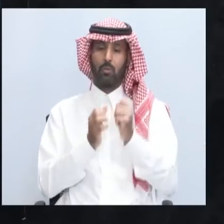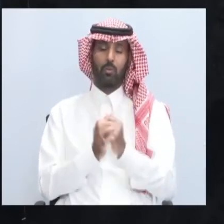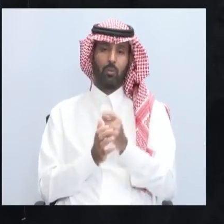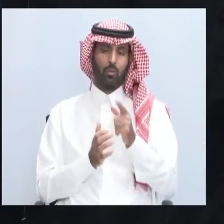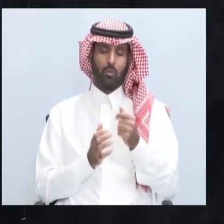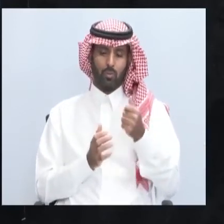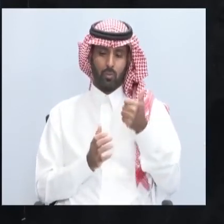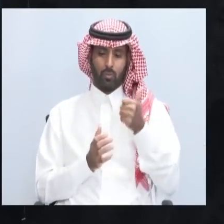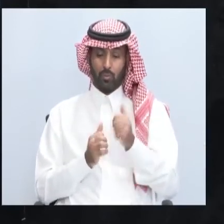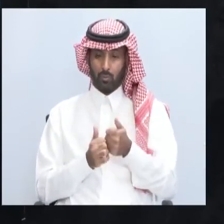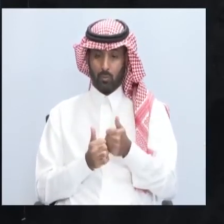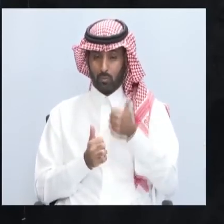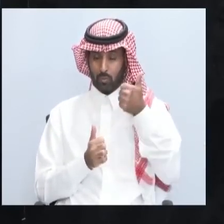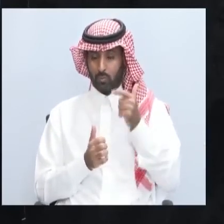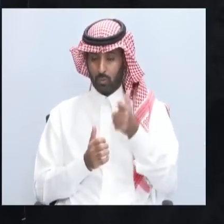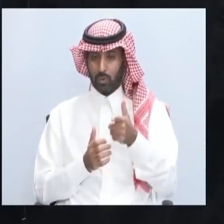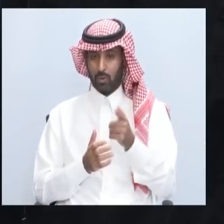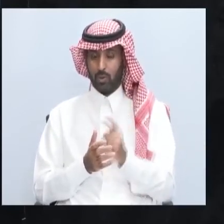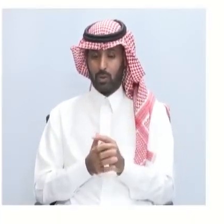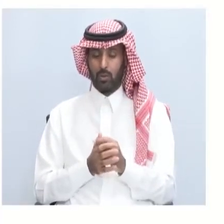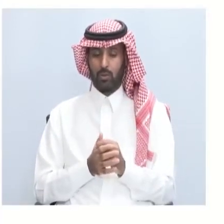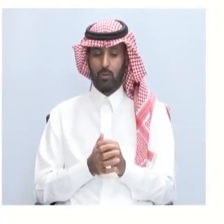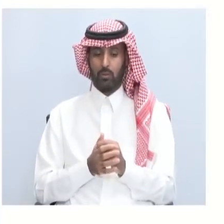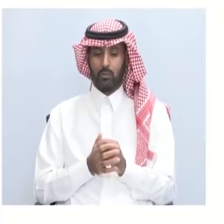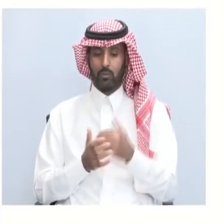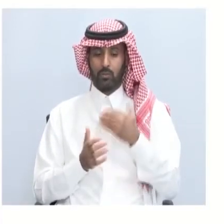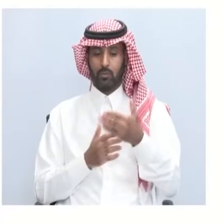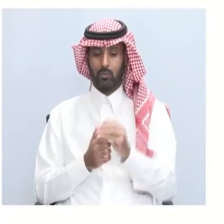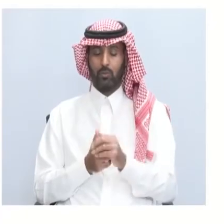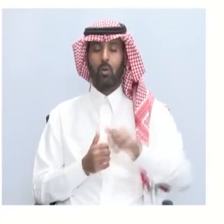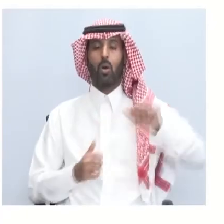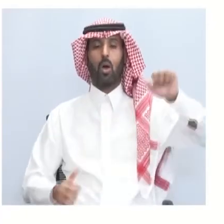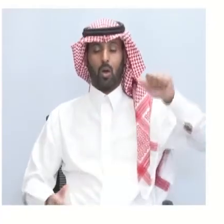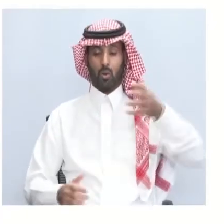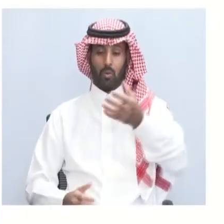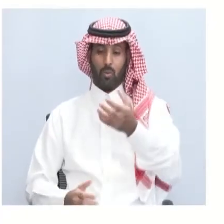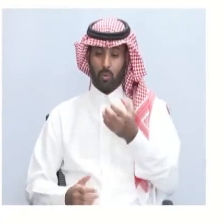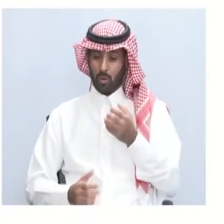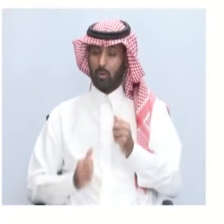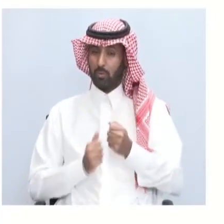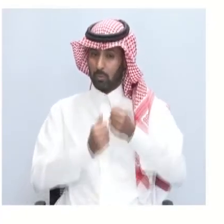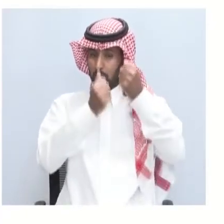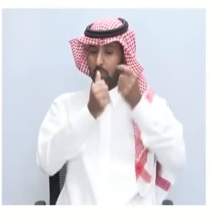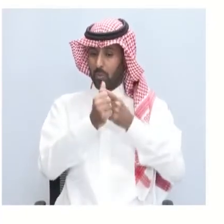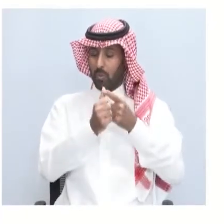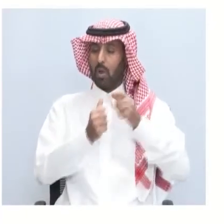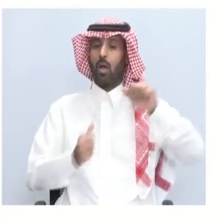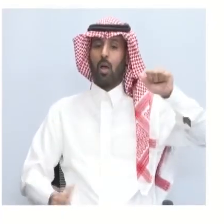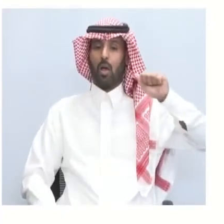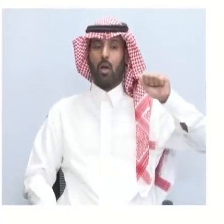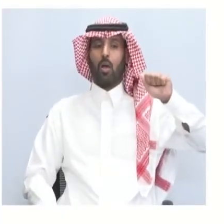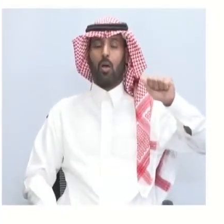a contest. Yes, you figured it out right. It's the word award. Award. It's the thing that you